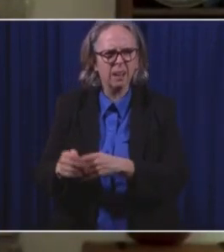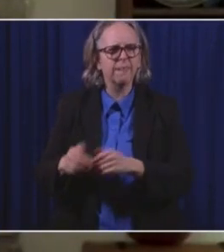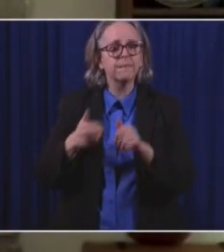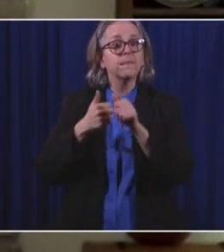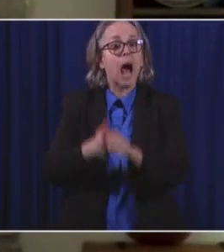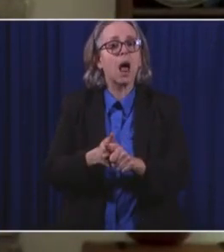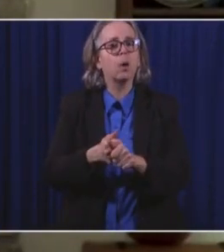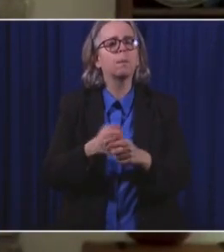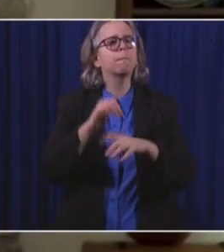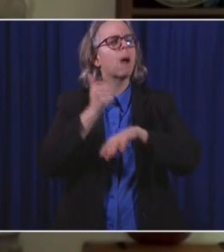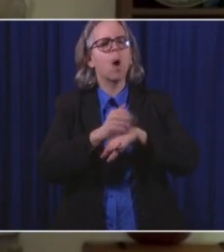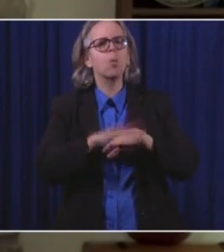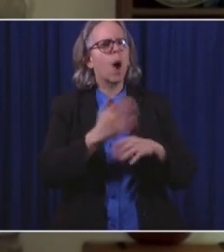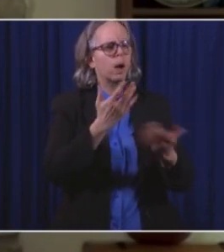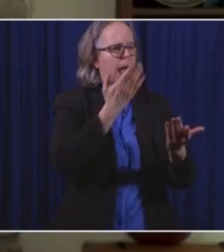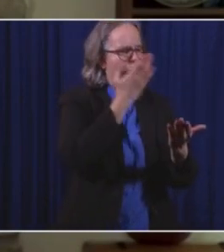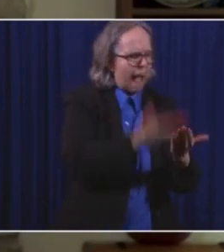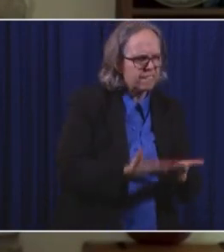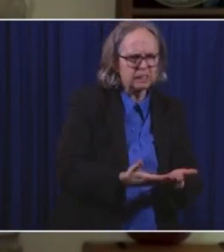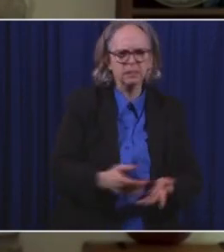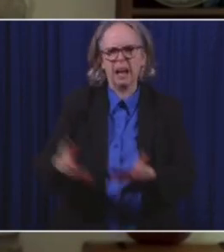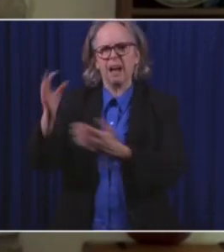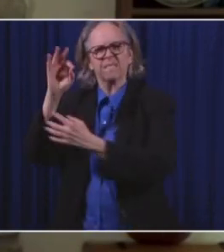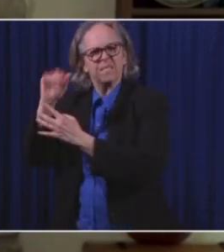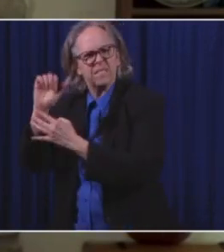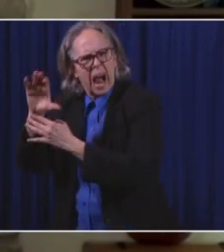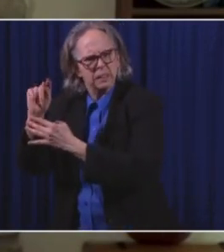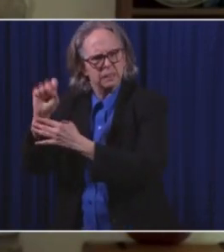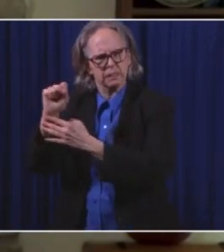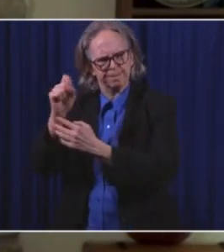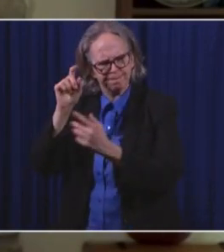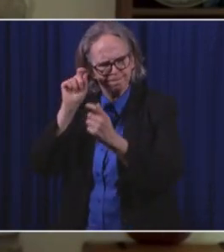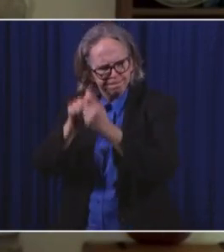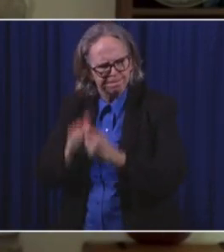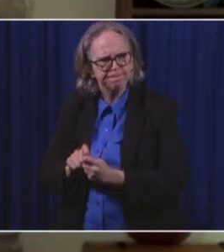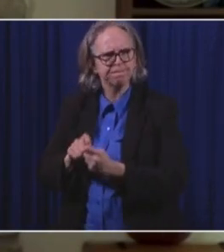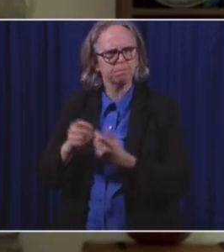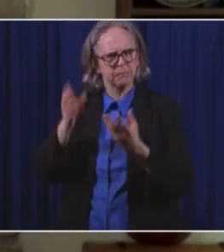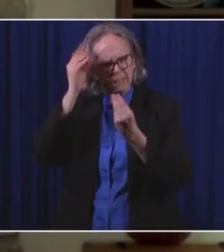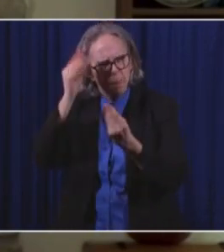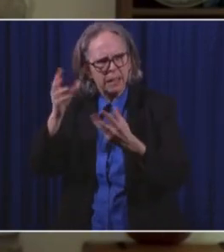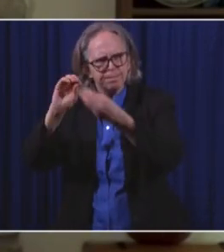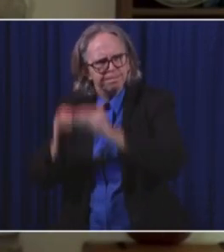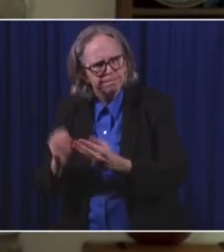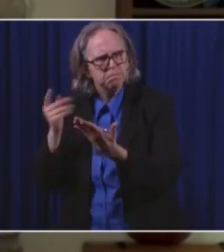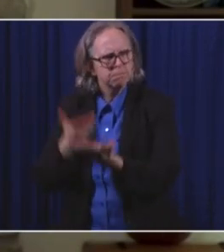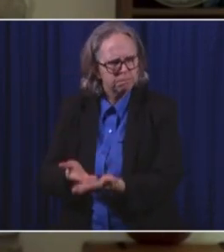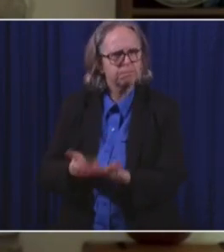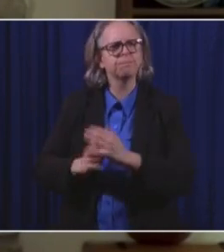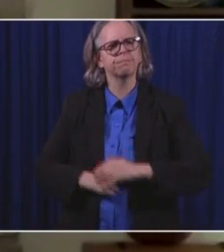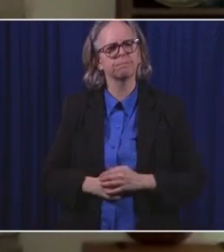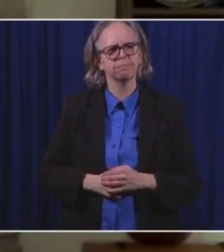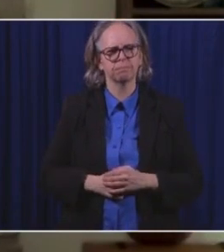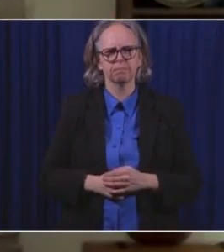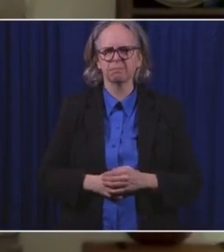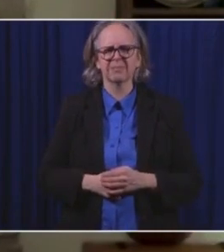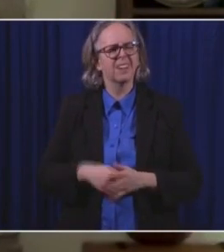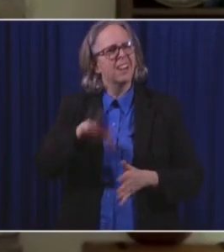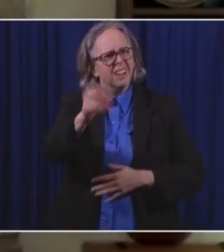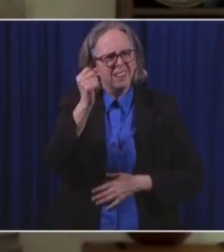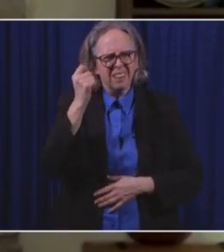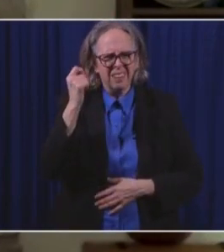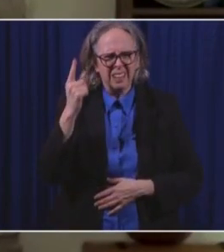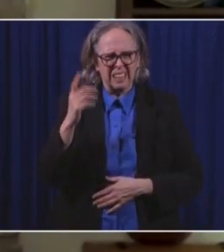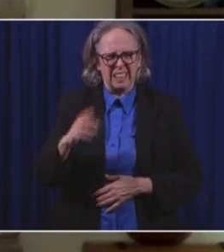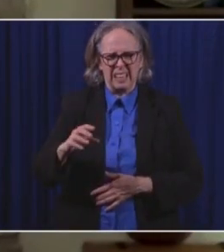protocol to follow. It is imperative that we take an effective, fact-based approach, and